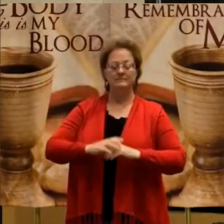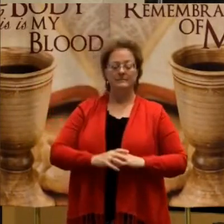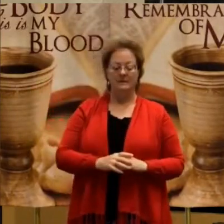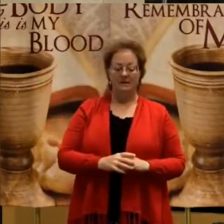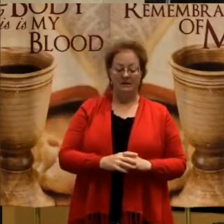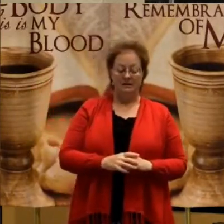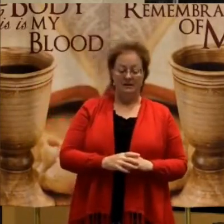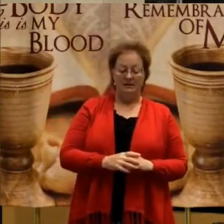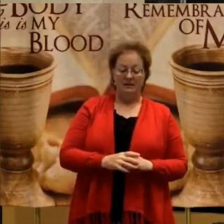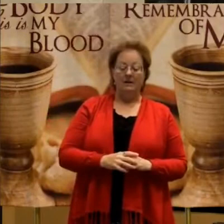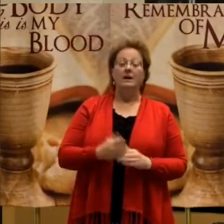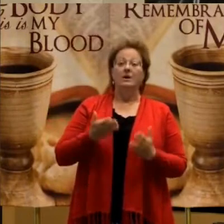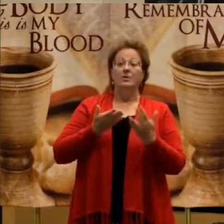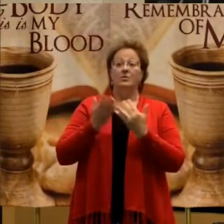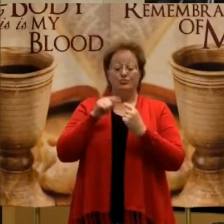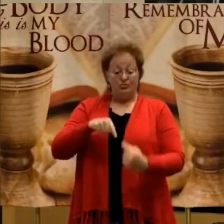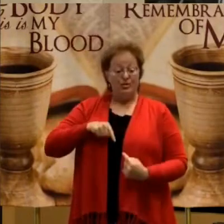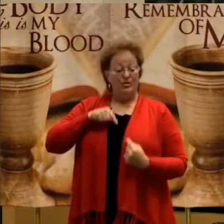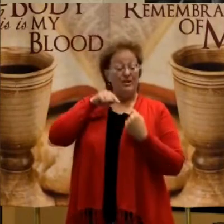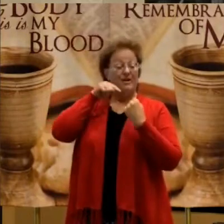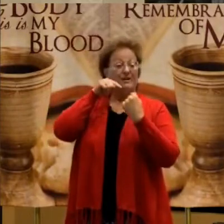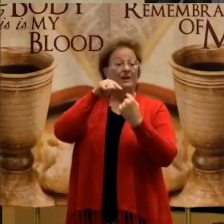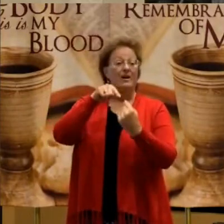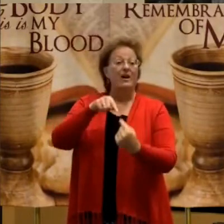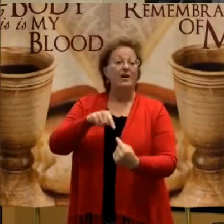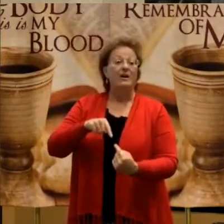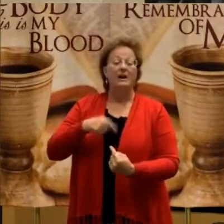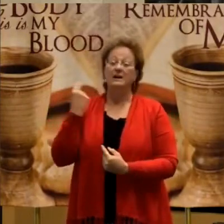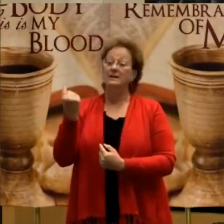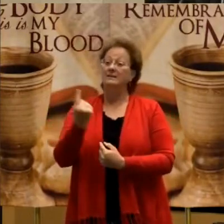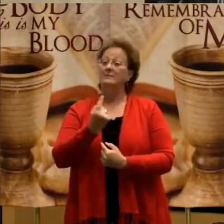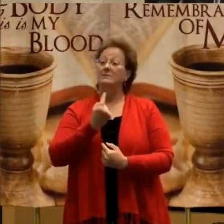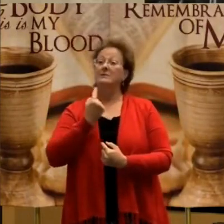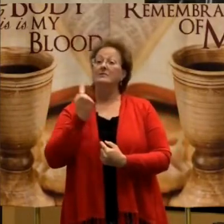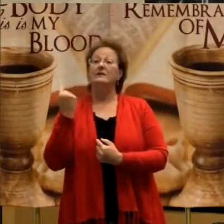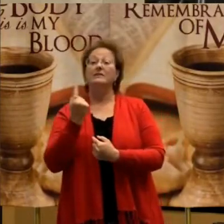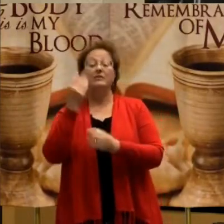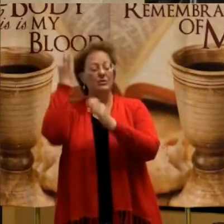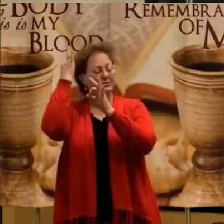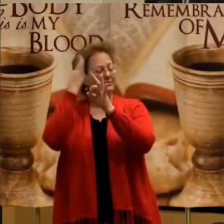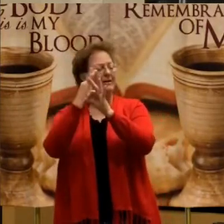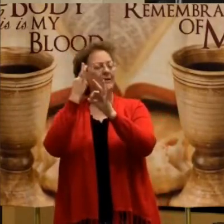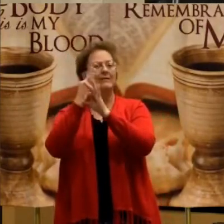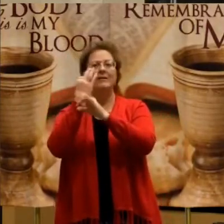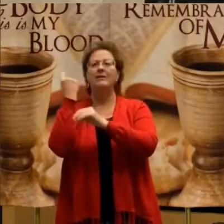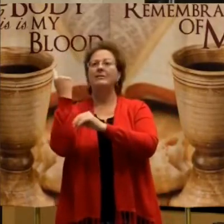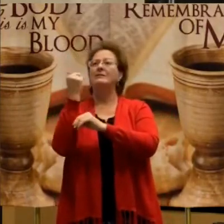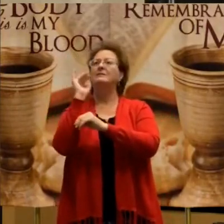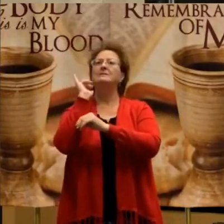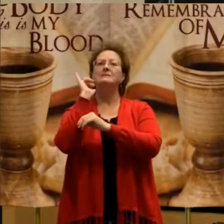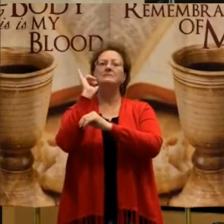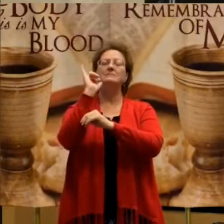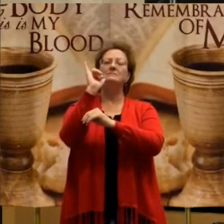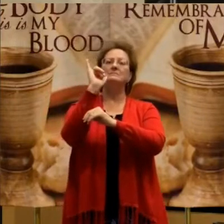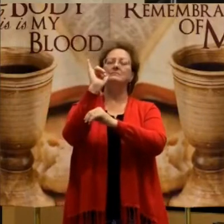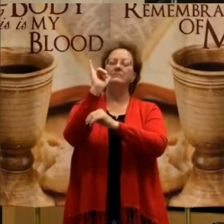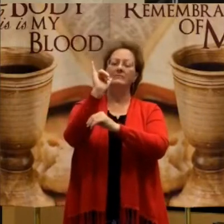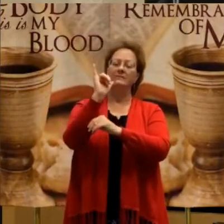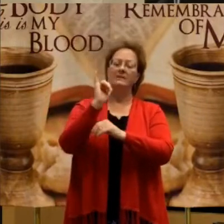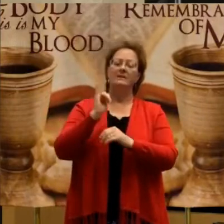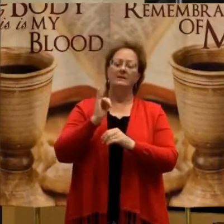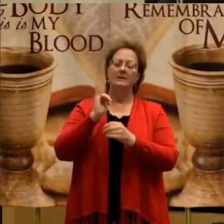And through these trials, you've always been faithful. You